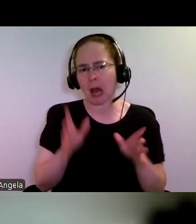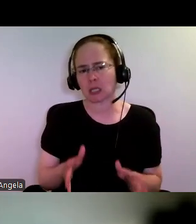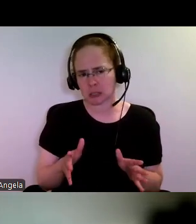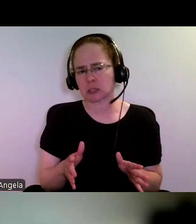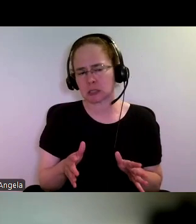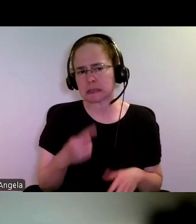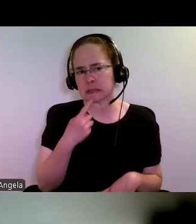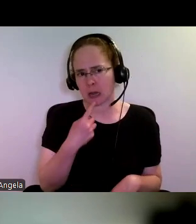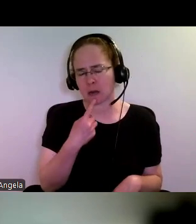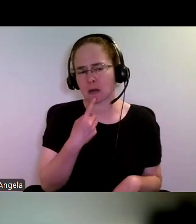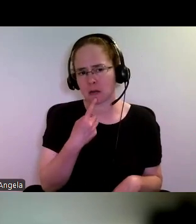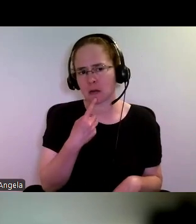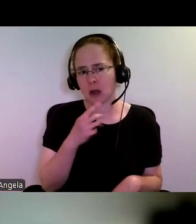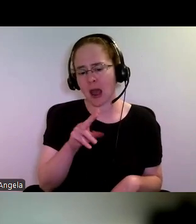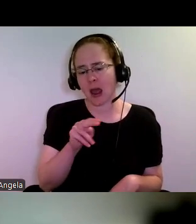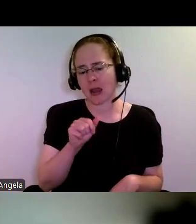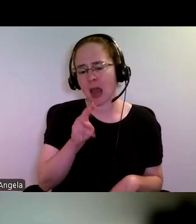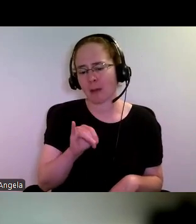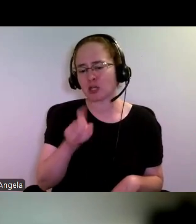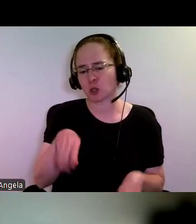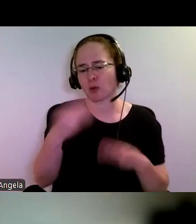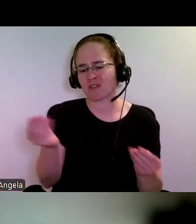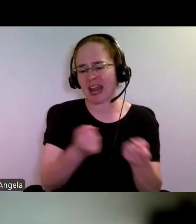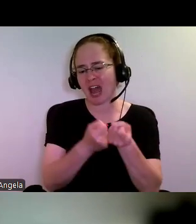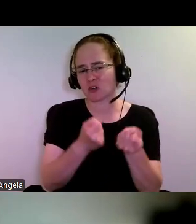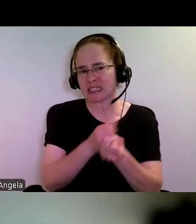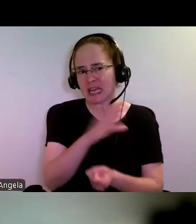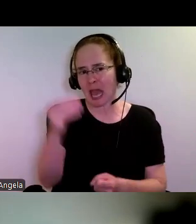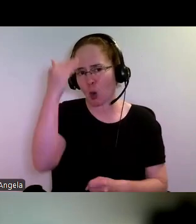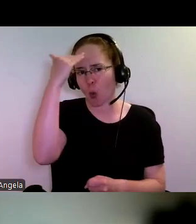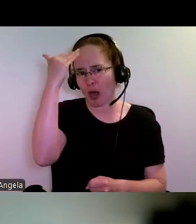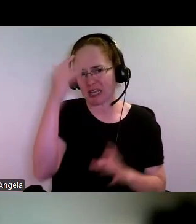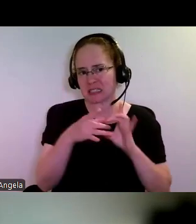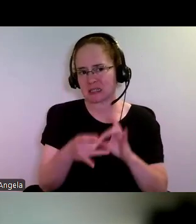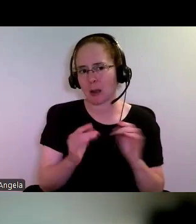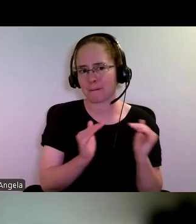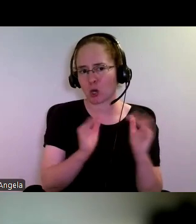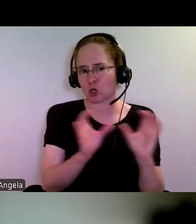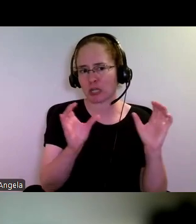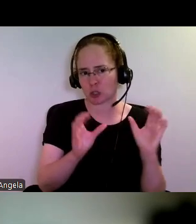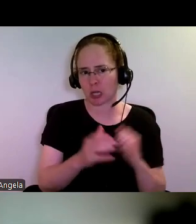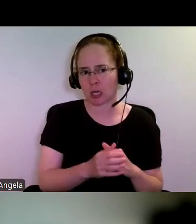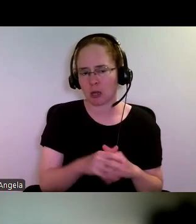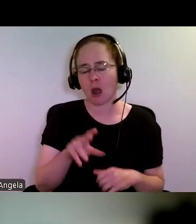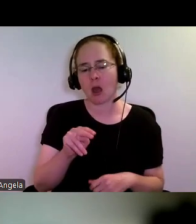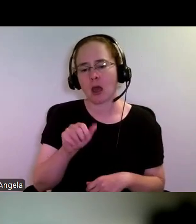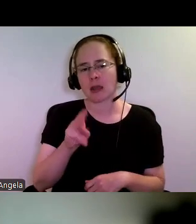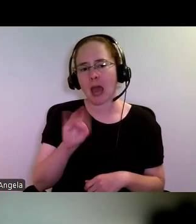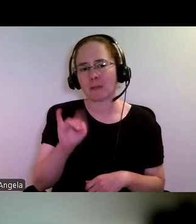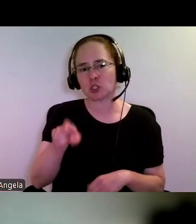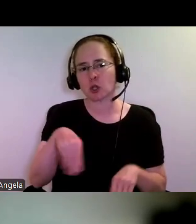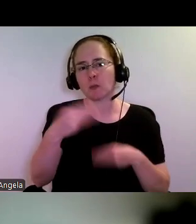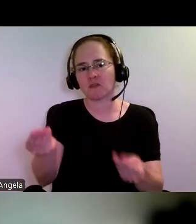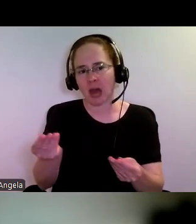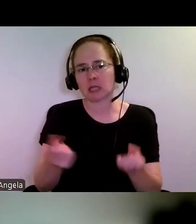survey indicated that NAMI should be providing advocacy and awareness around peer credentialing, and that NAMI should be providing support to